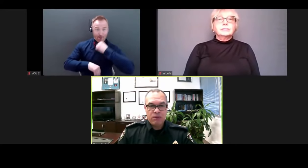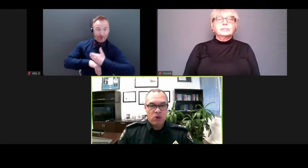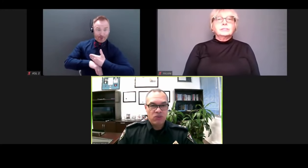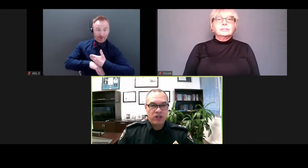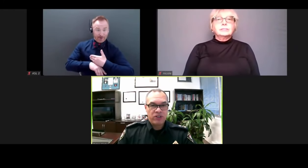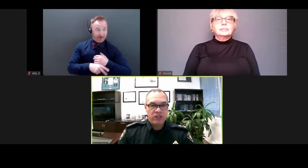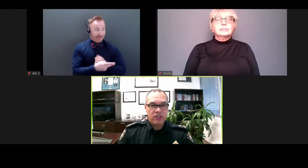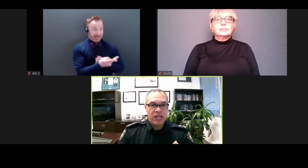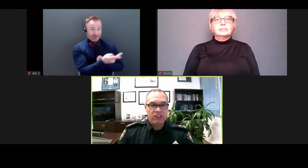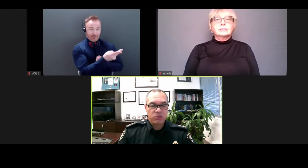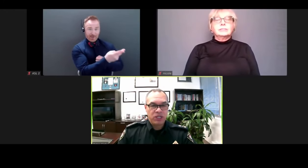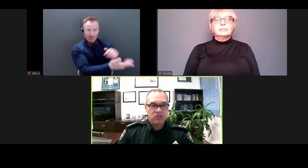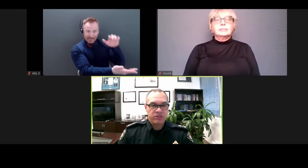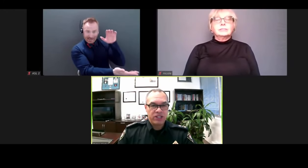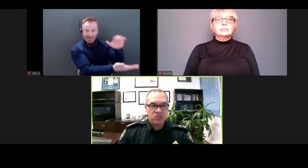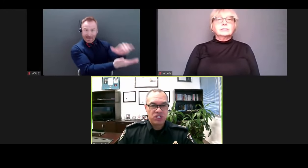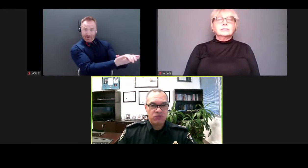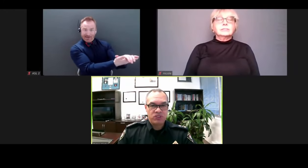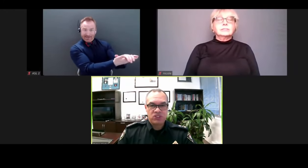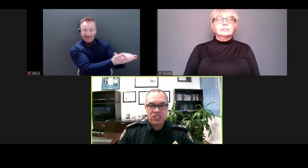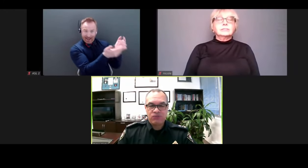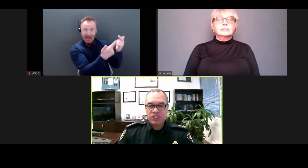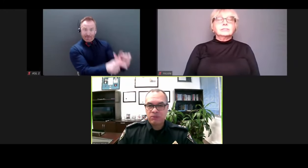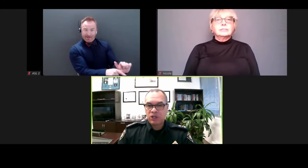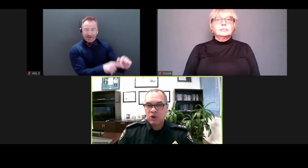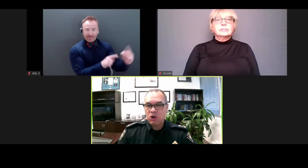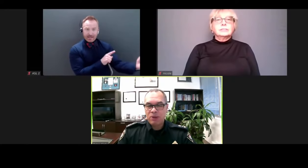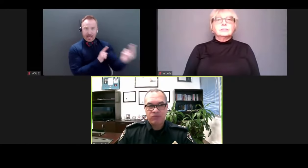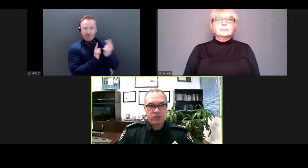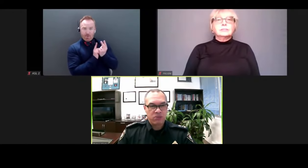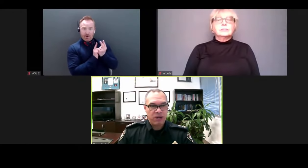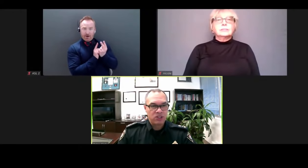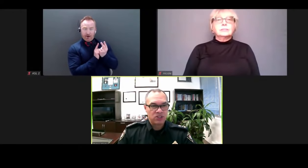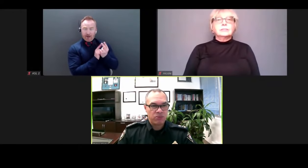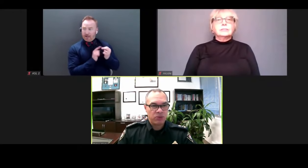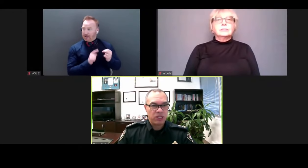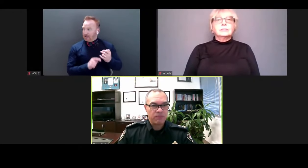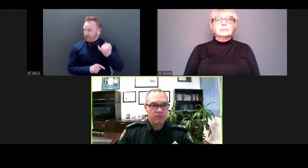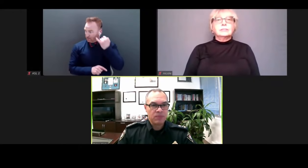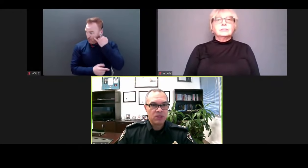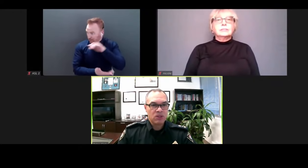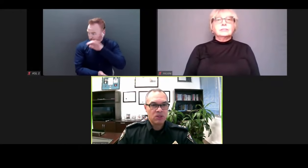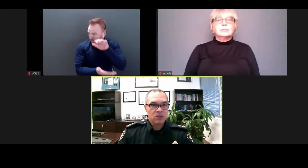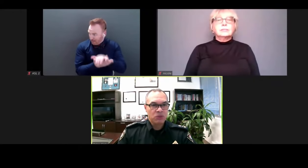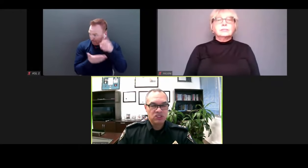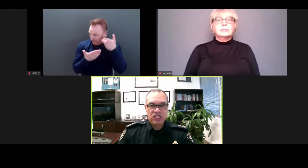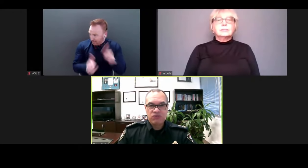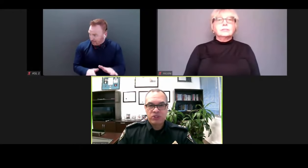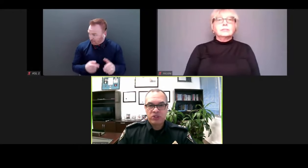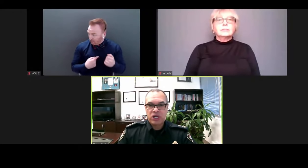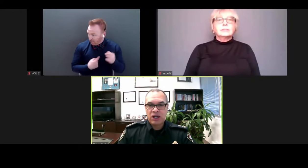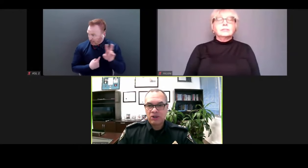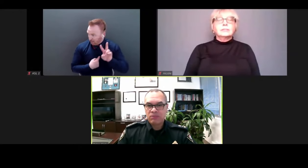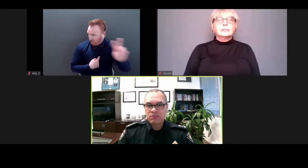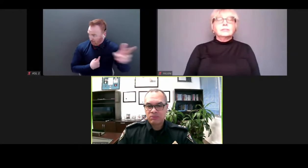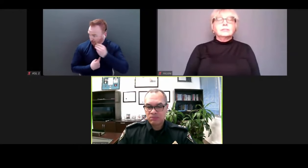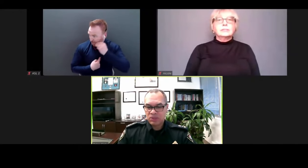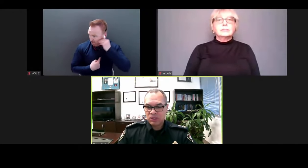They came over and they asked me as chief, was it safe for them to go home after their marriage ceremony? Was it safe for their